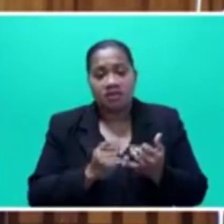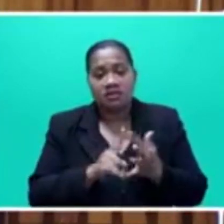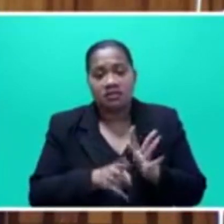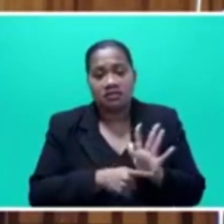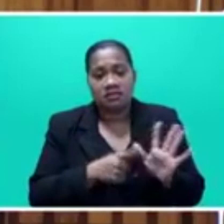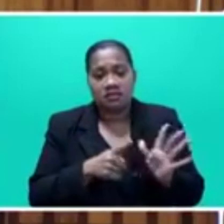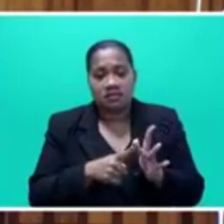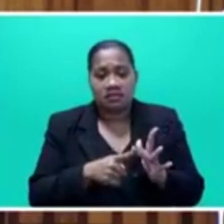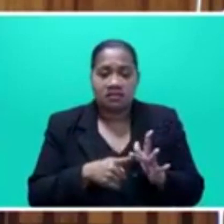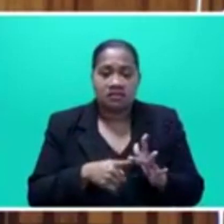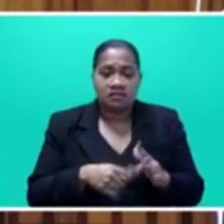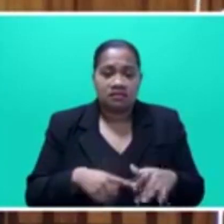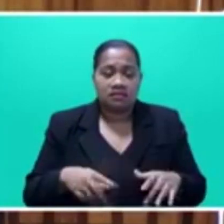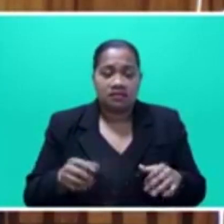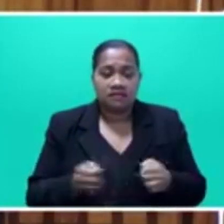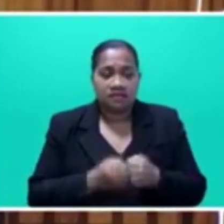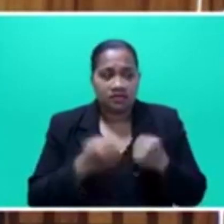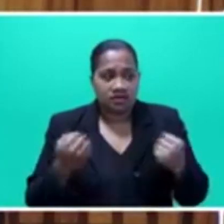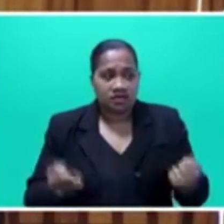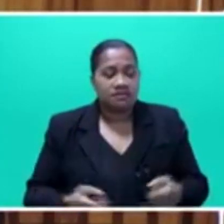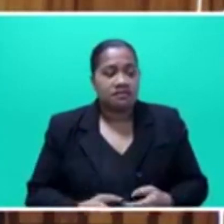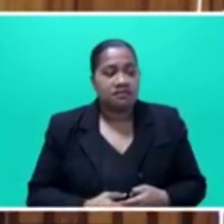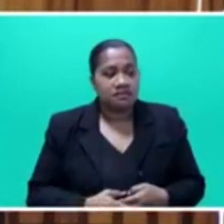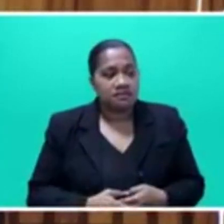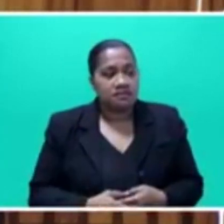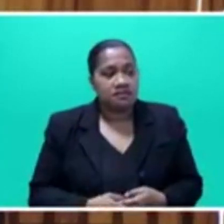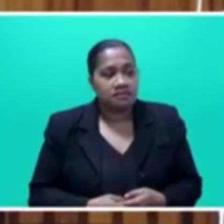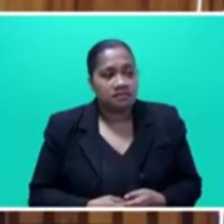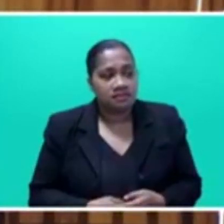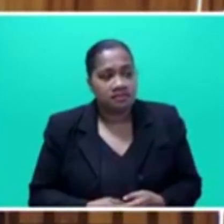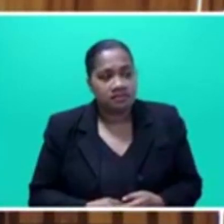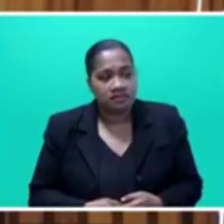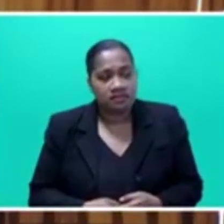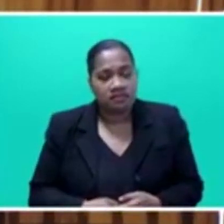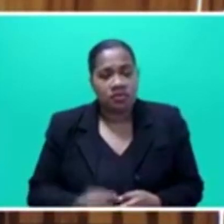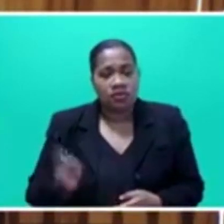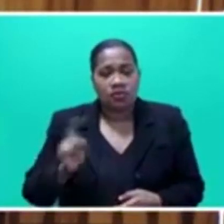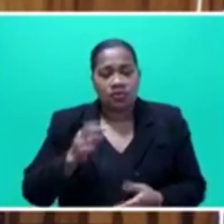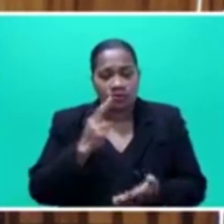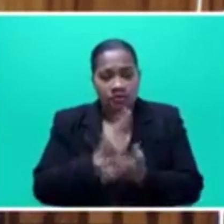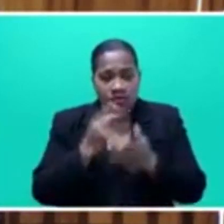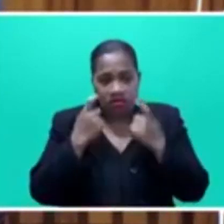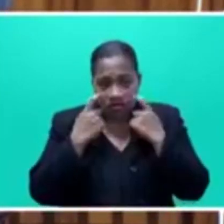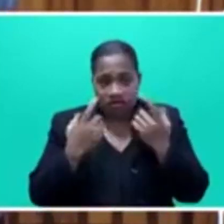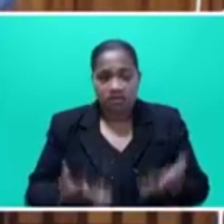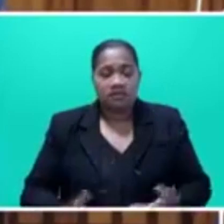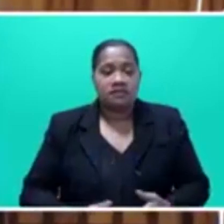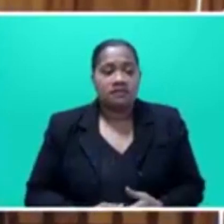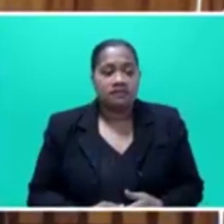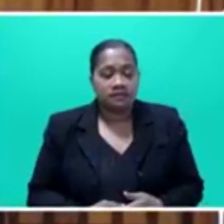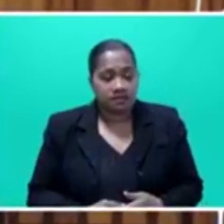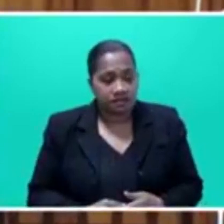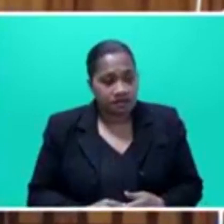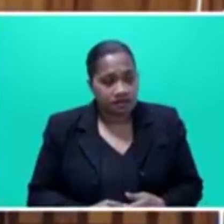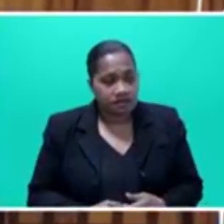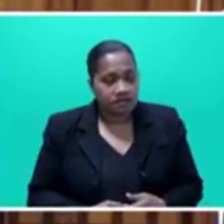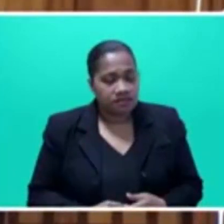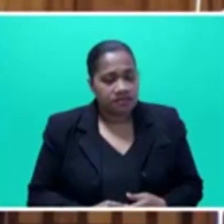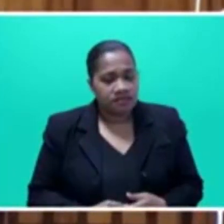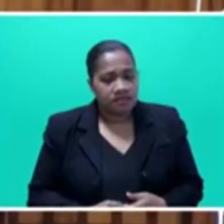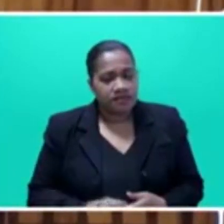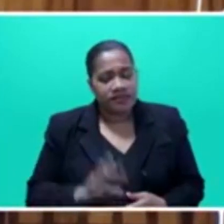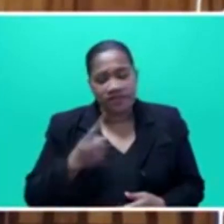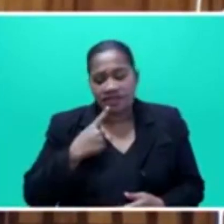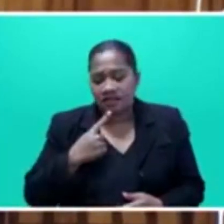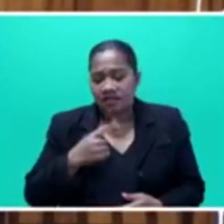she called out the Fiji Times. What really demonstrated, and Fiji Times came on the defensive. They said, oh, you know, we